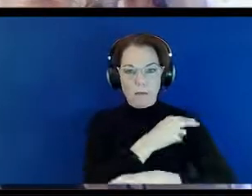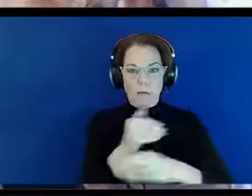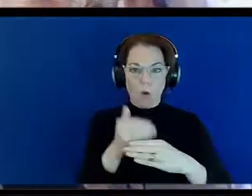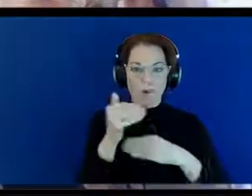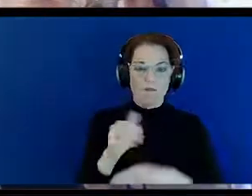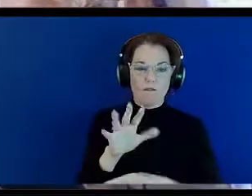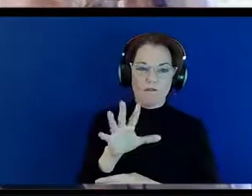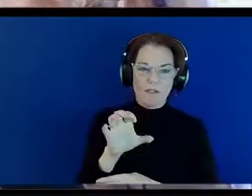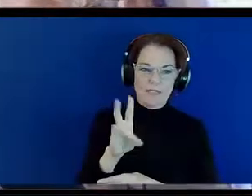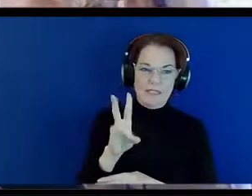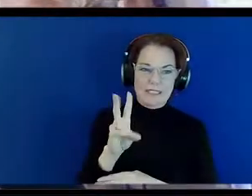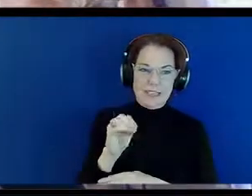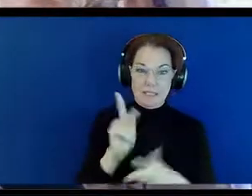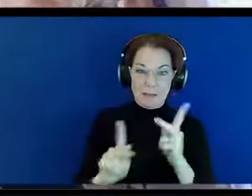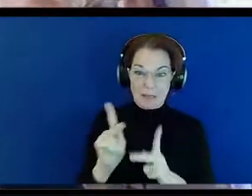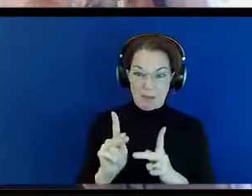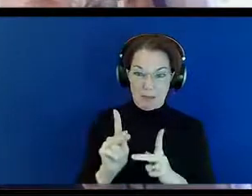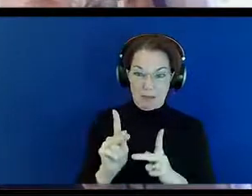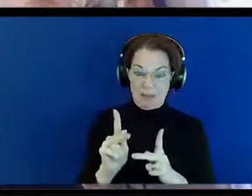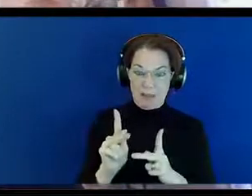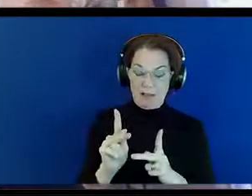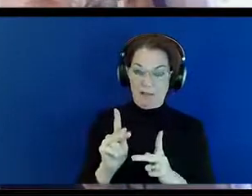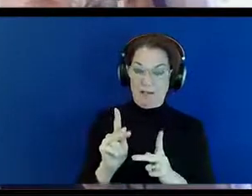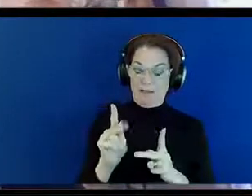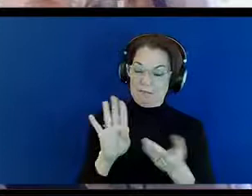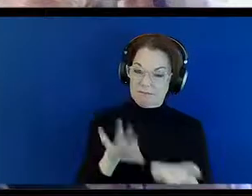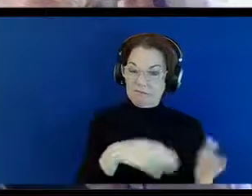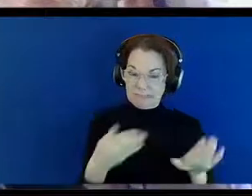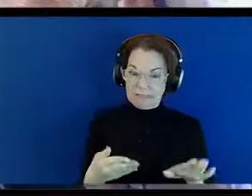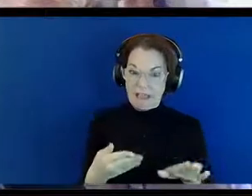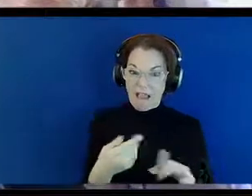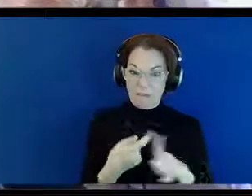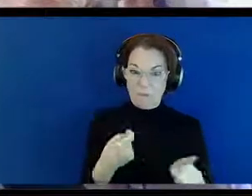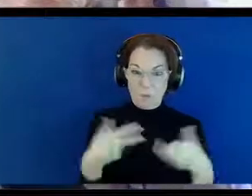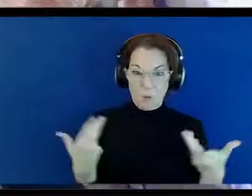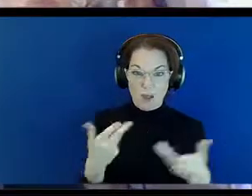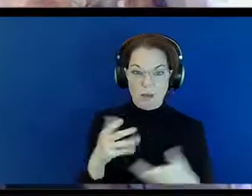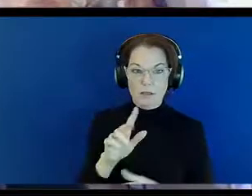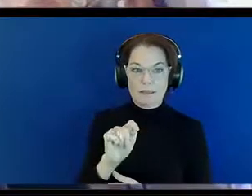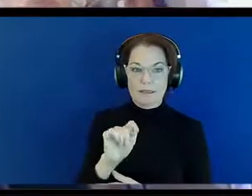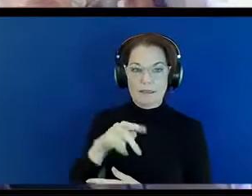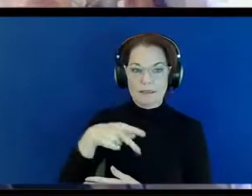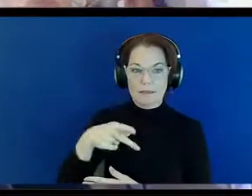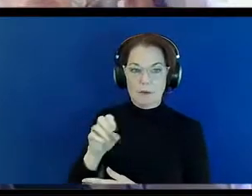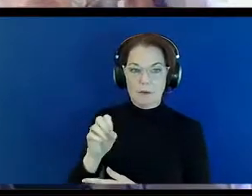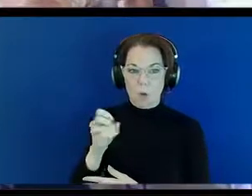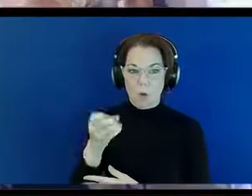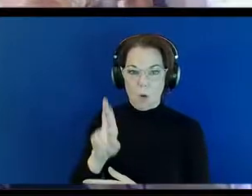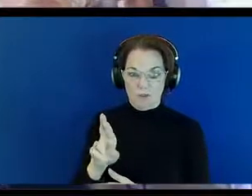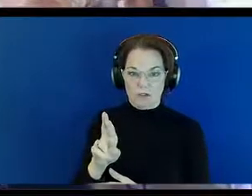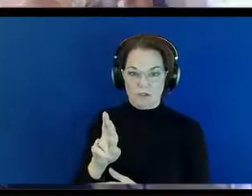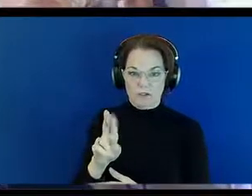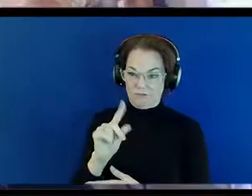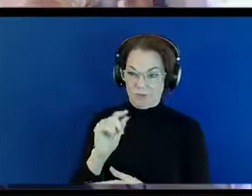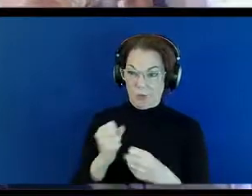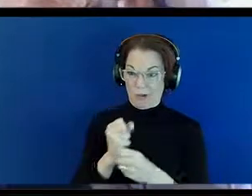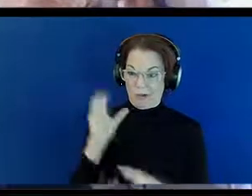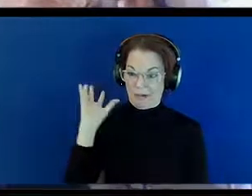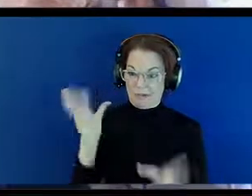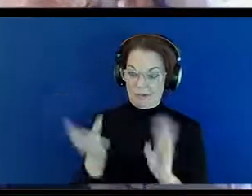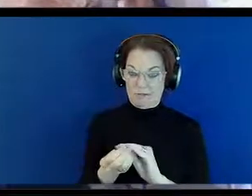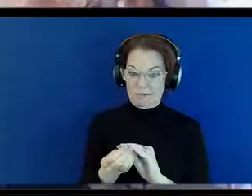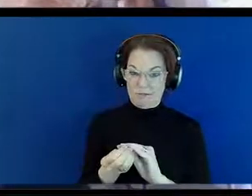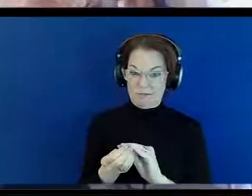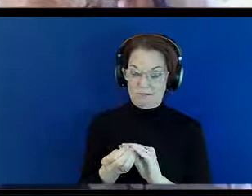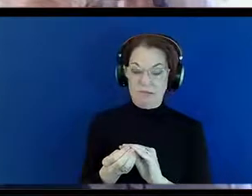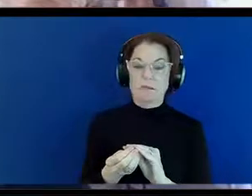died from tip-overs in the last 2 decades. According to the Consumer Product Safety Commission, 82% of these fatalities